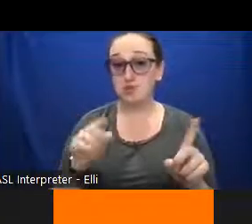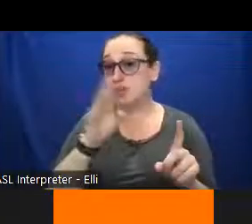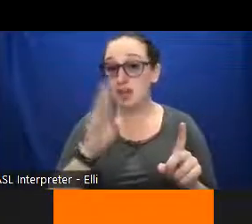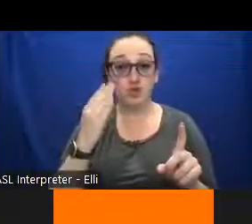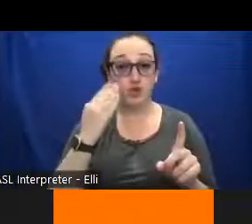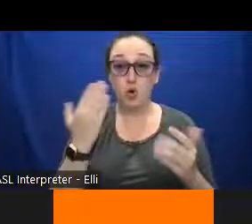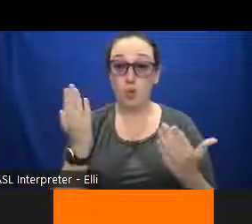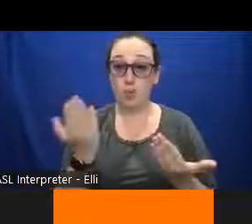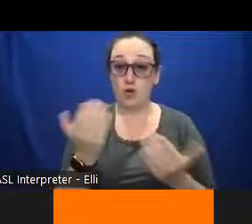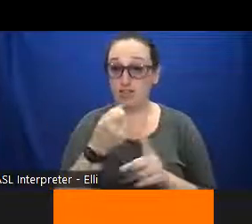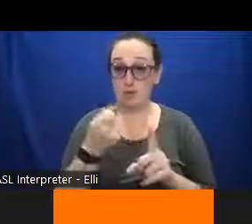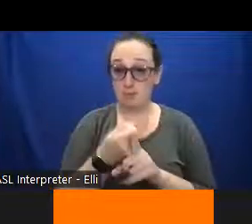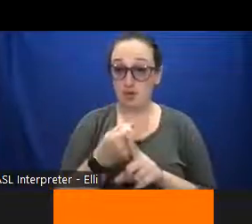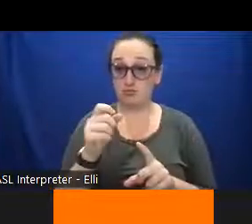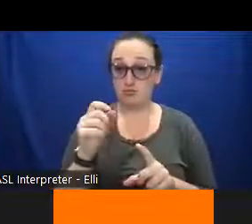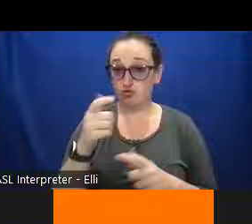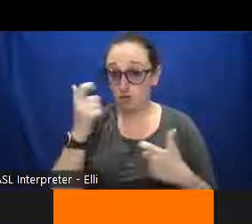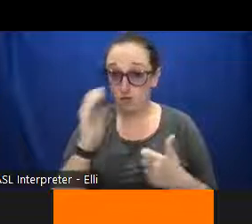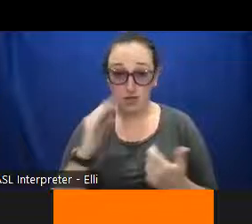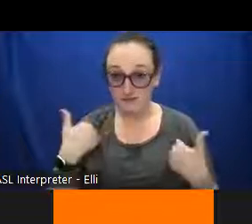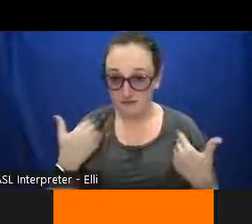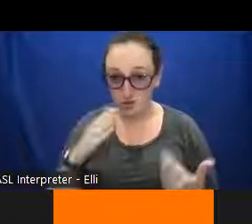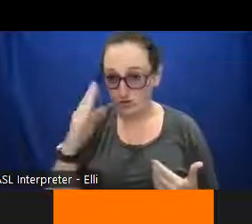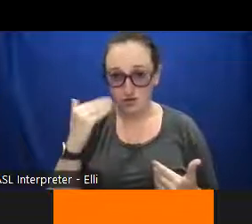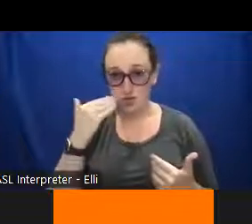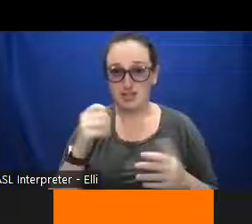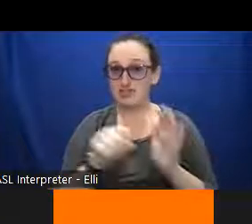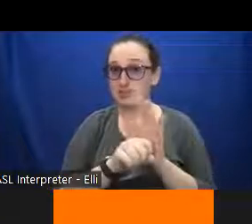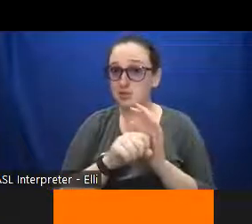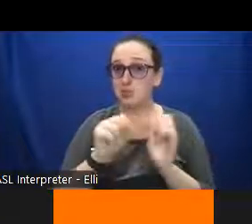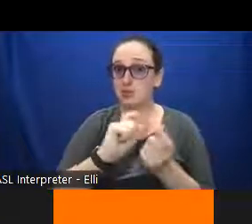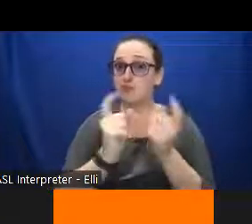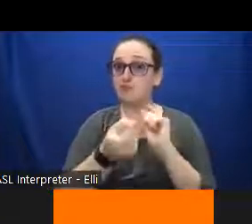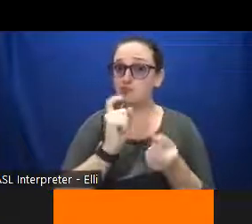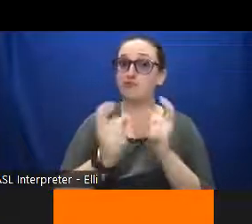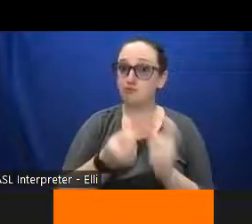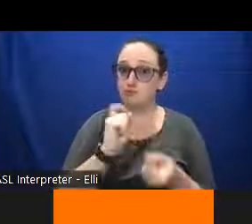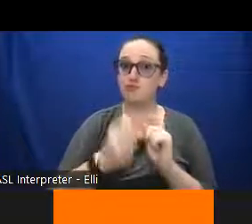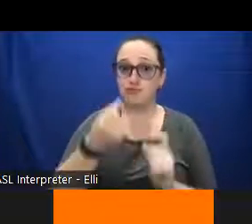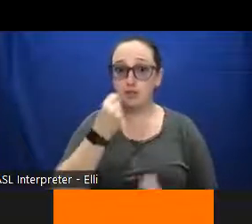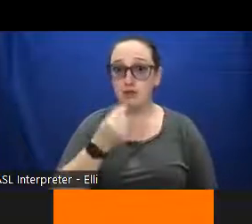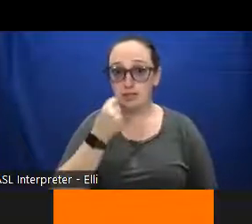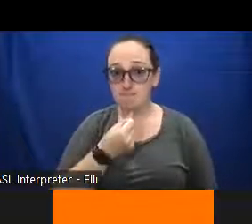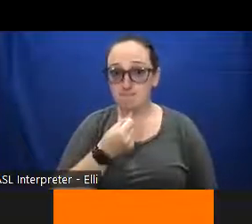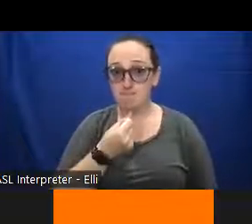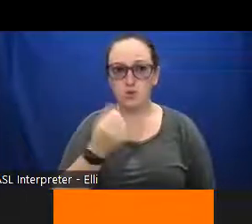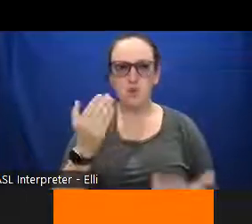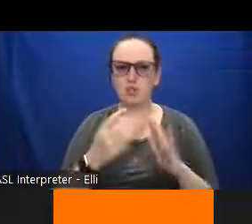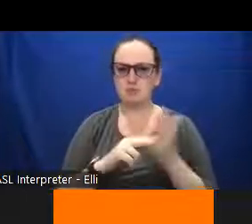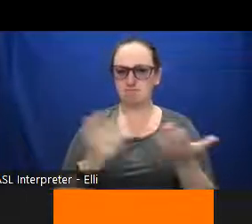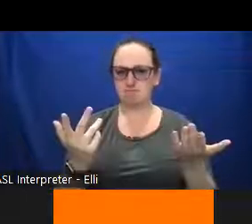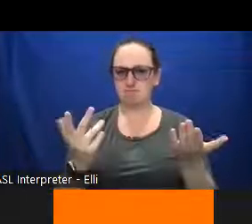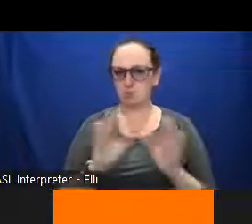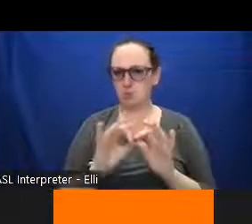impact trauma will have. Symptoms can change from day to day. So what does all this mean